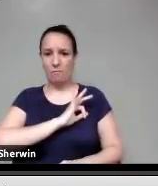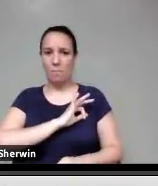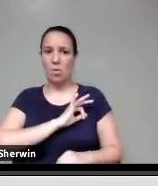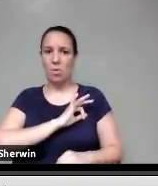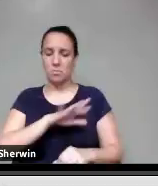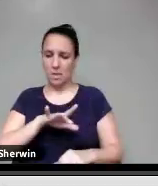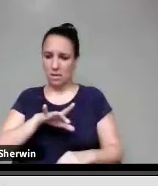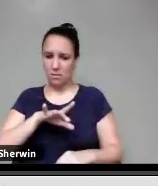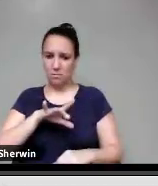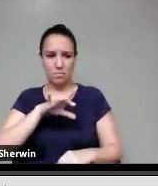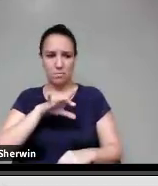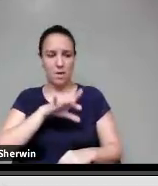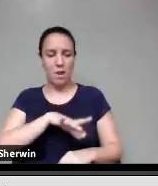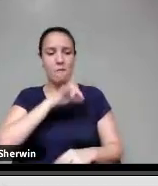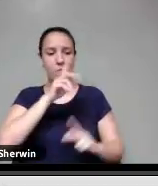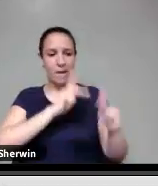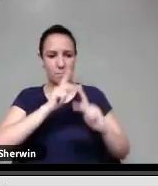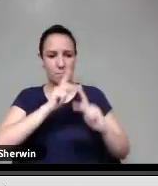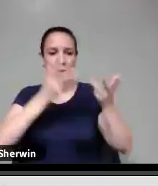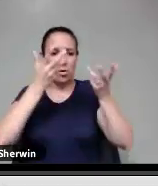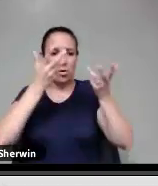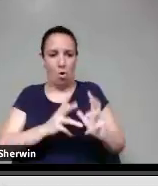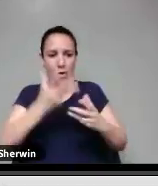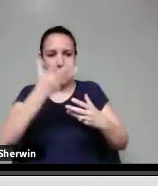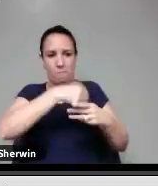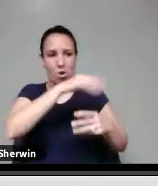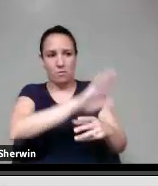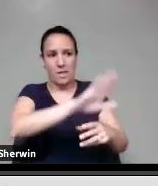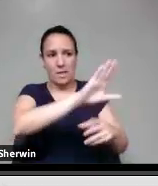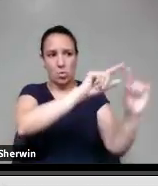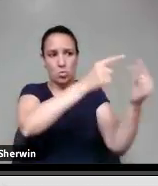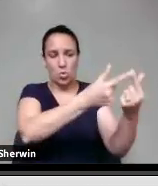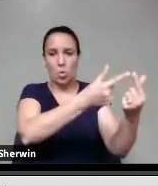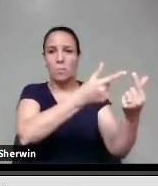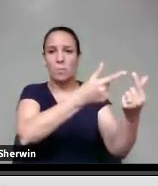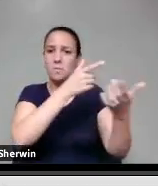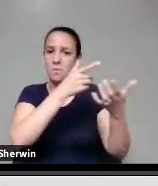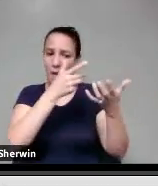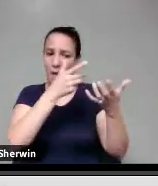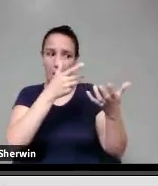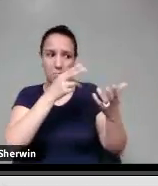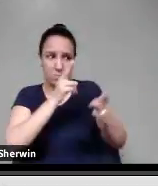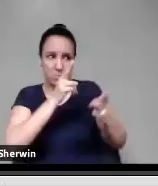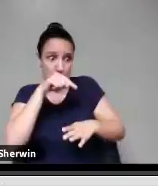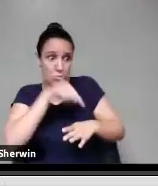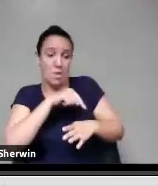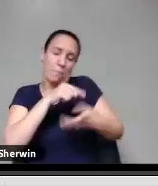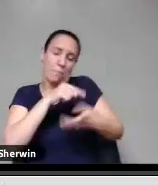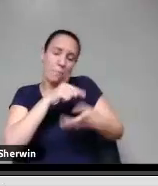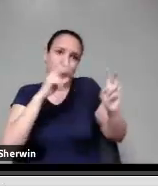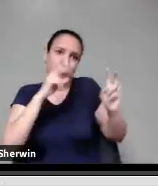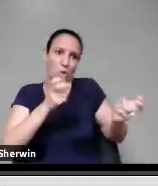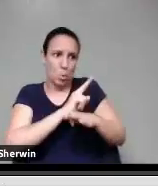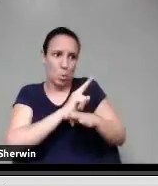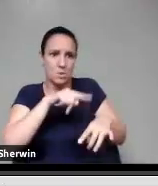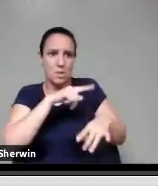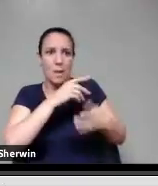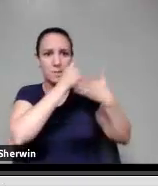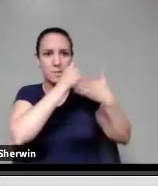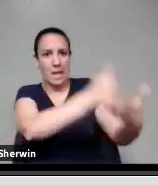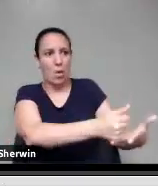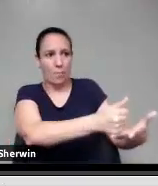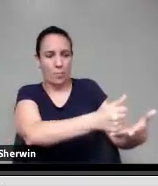education levels. They're going to hang out differently where they learn. If they're in high school, that's where they're going to be. If they're an undergrad, they're going to be hanging out at a different